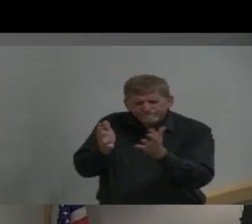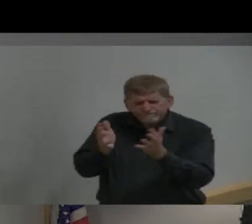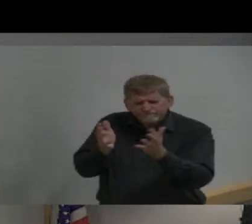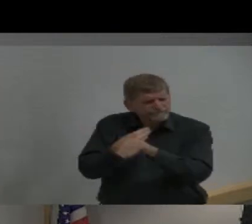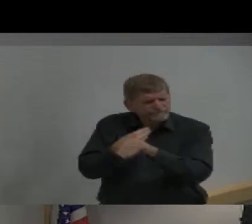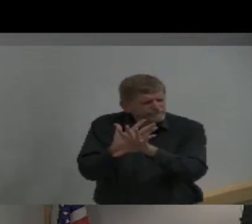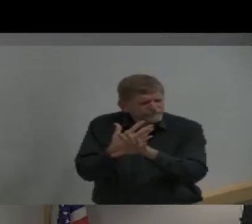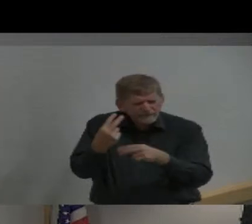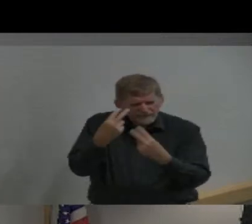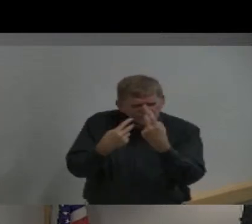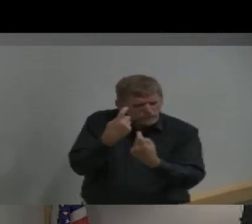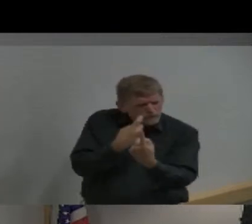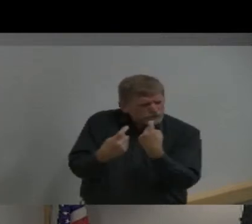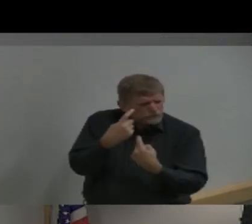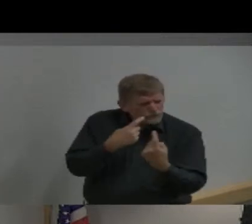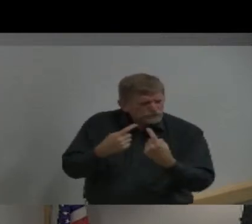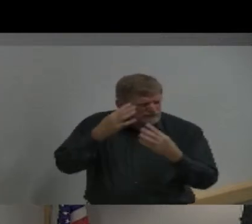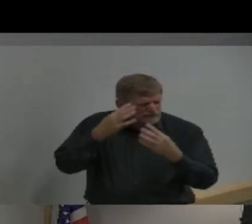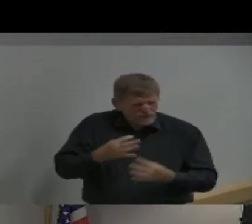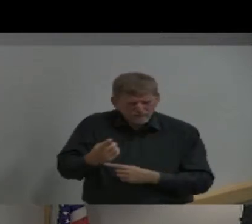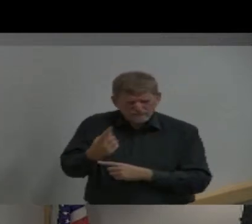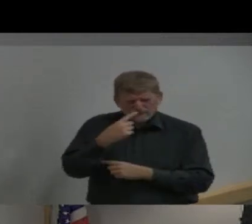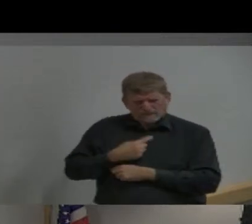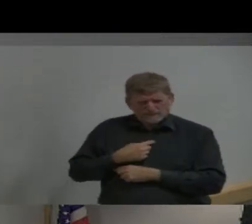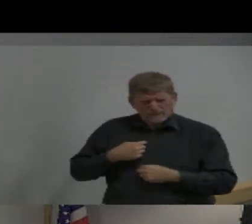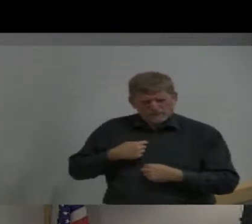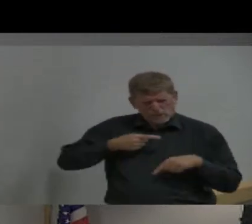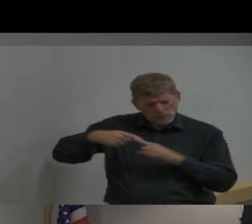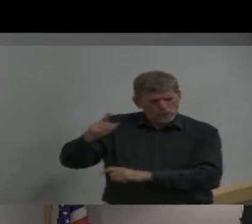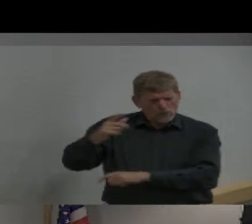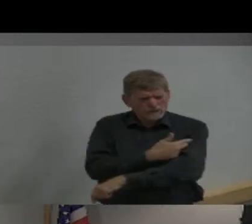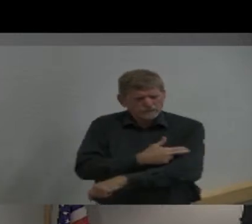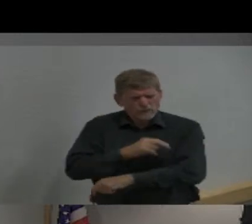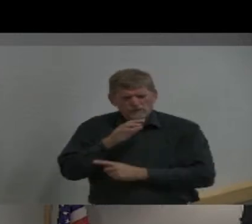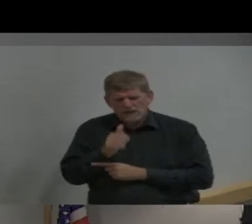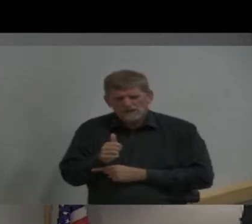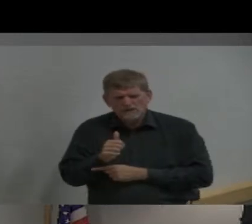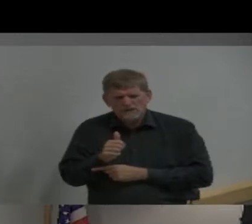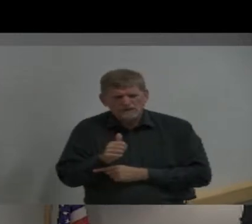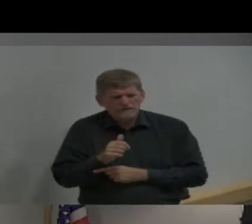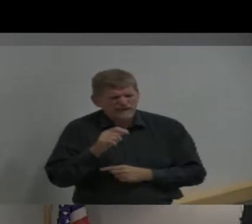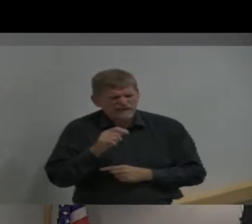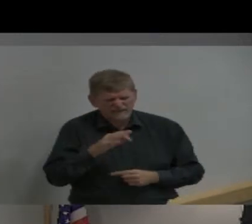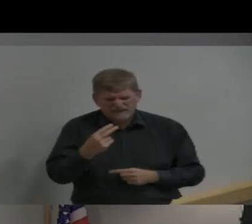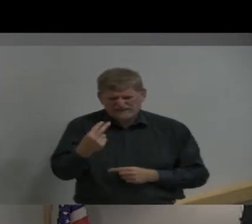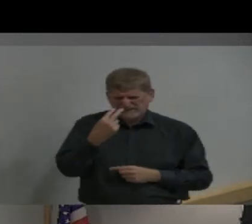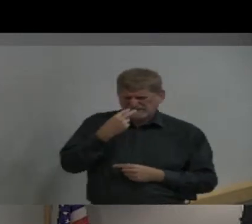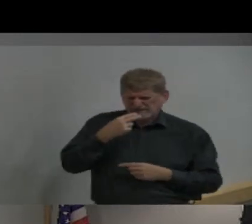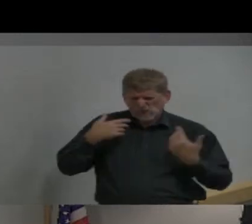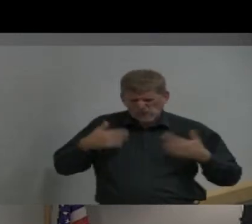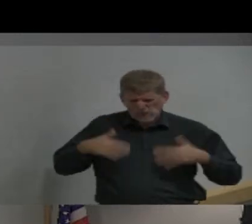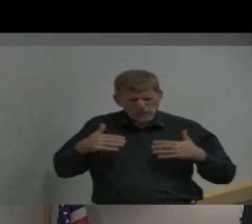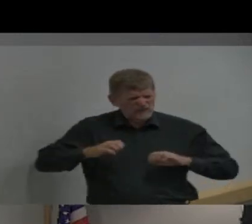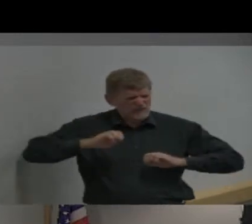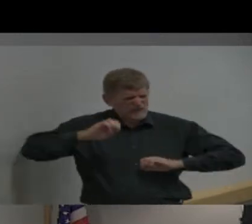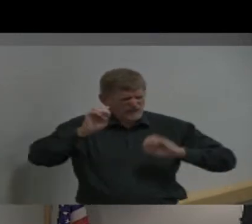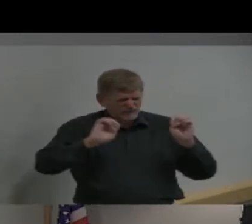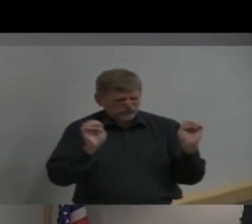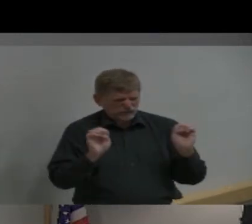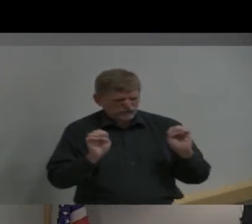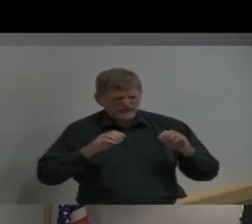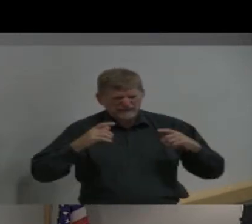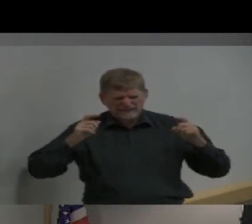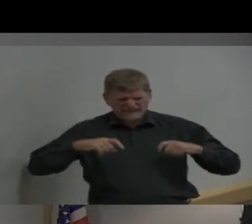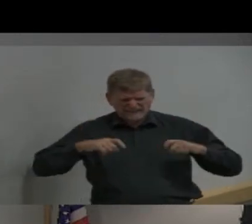Similarly, I wouldn't discourage somebody from coming if they really thought they needed an emergency evaluation. But to